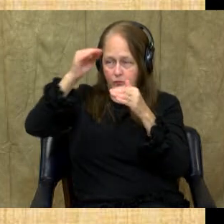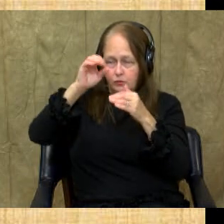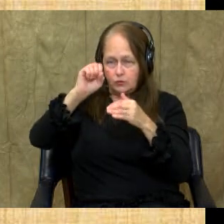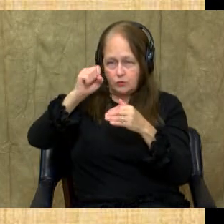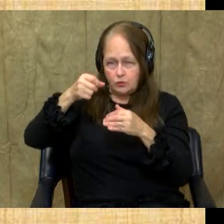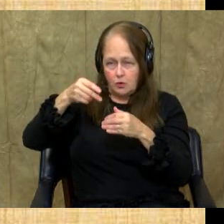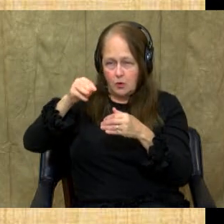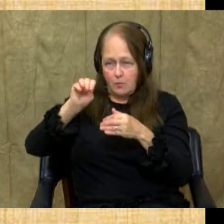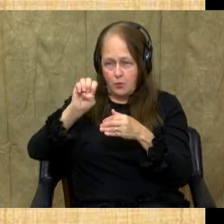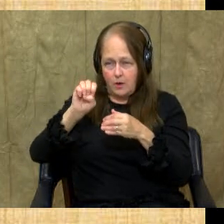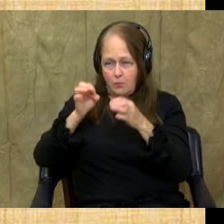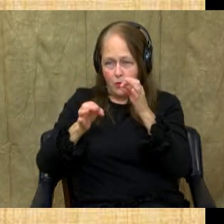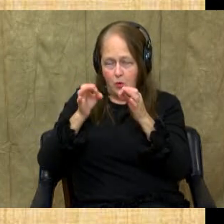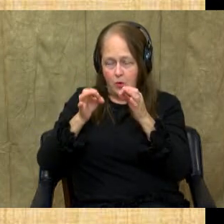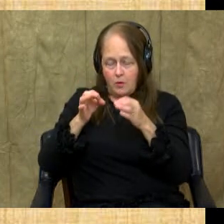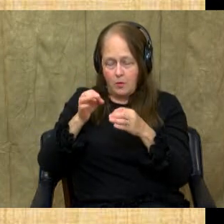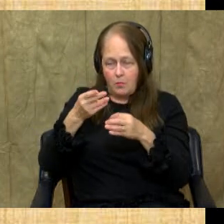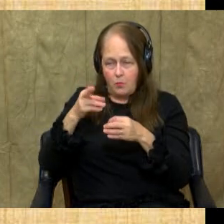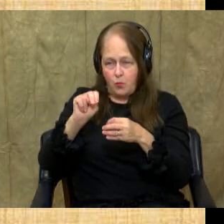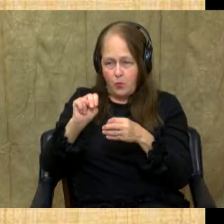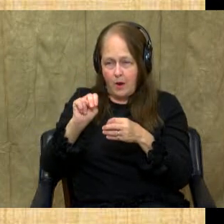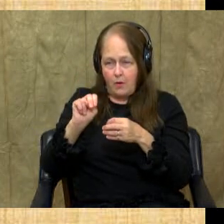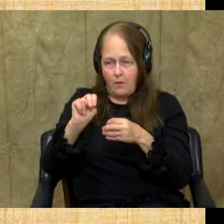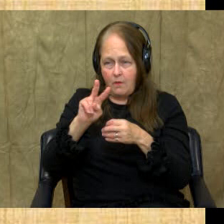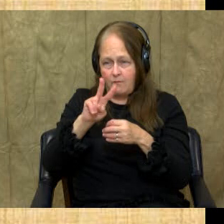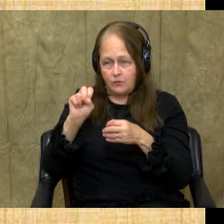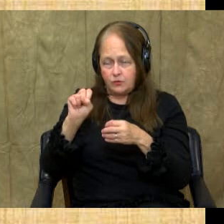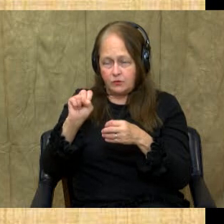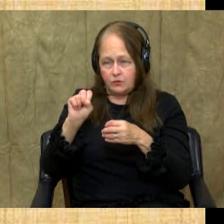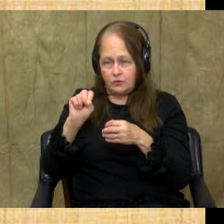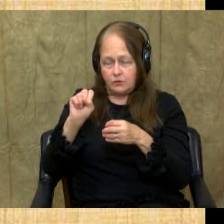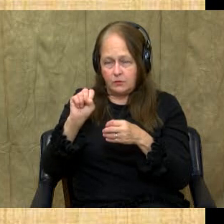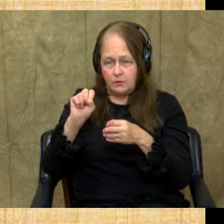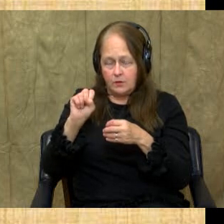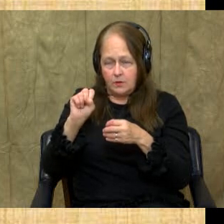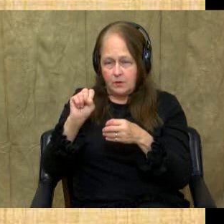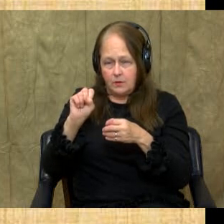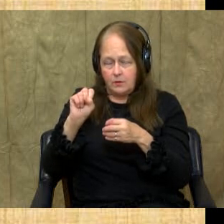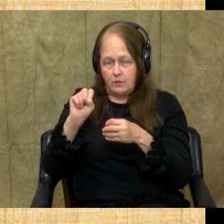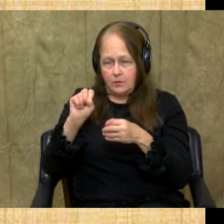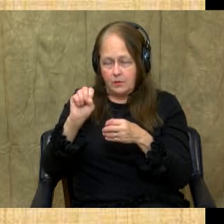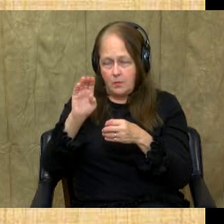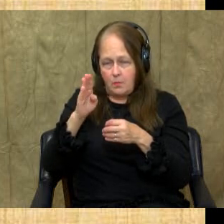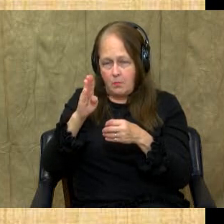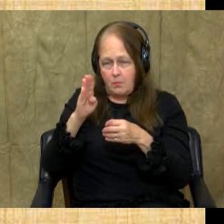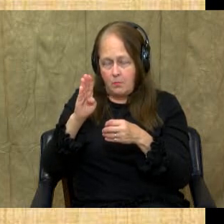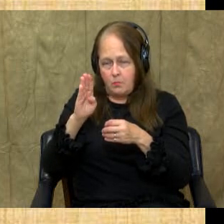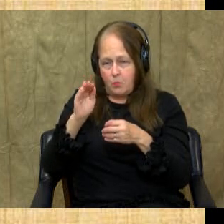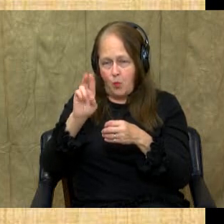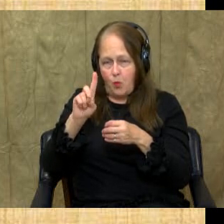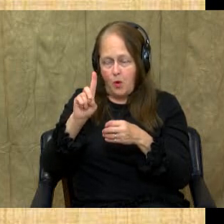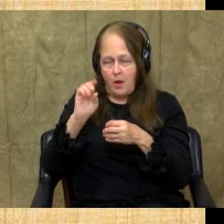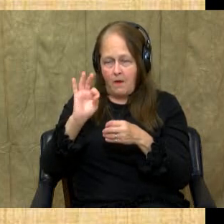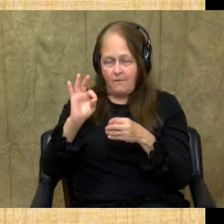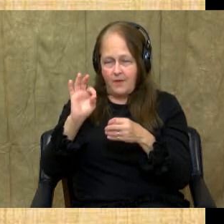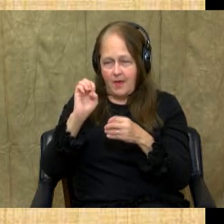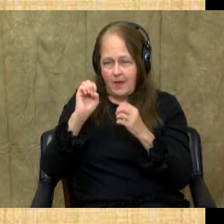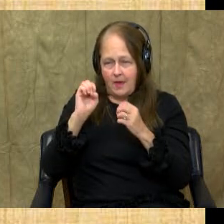rights. Great Society, Johnson's program to end poverty and racial injustice. Black